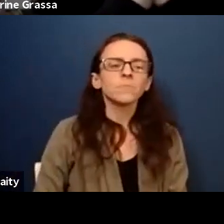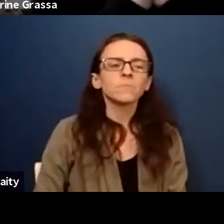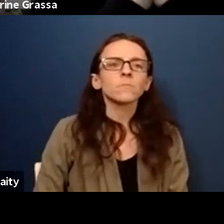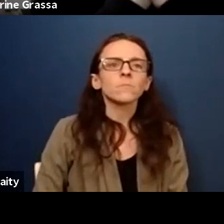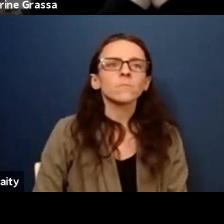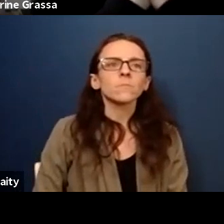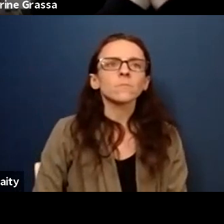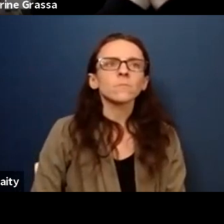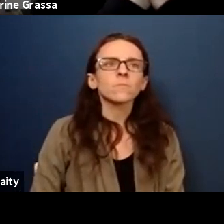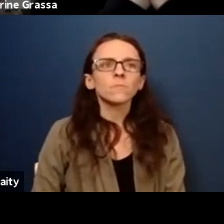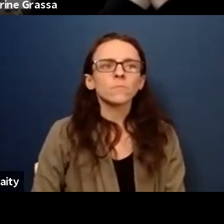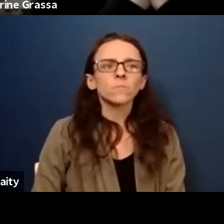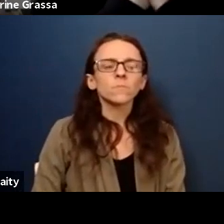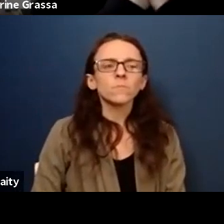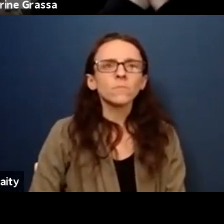Well, I think